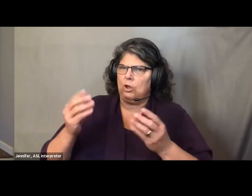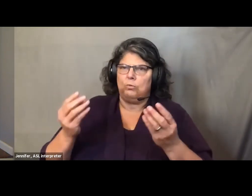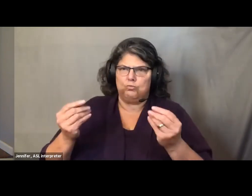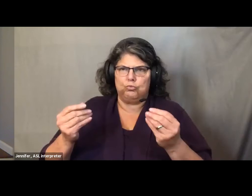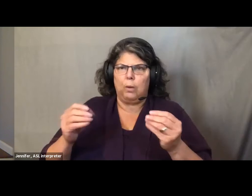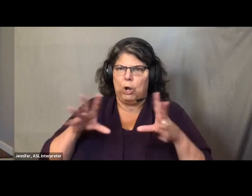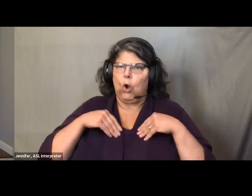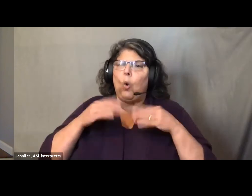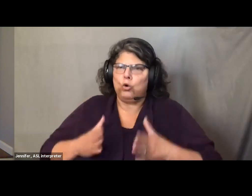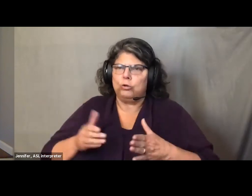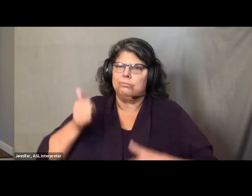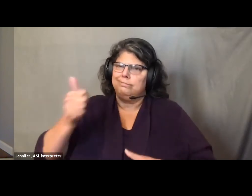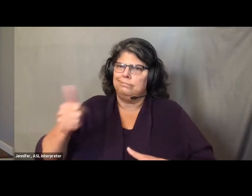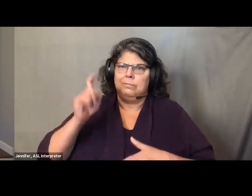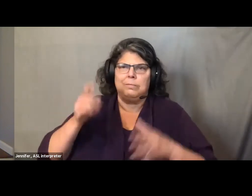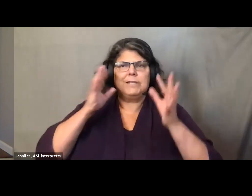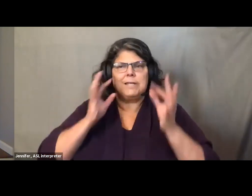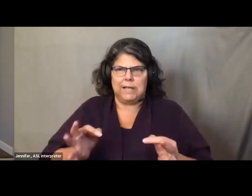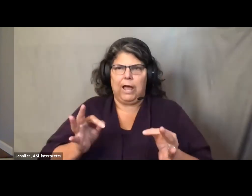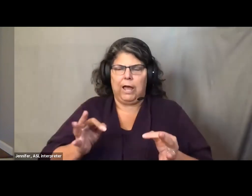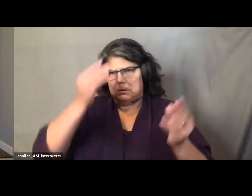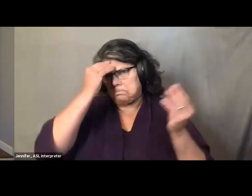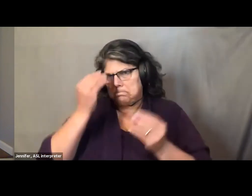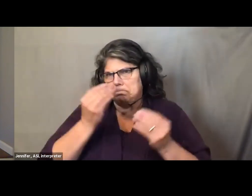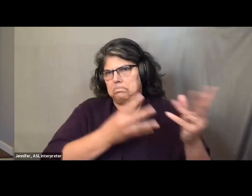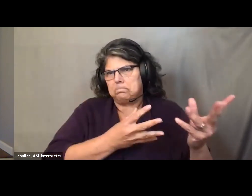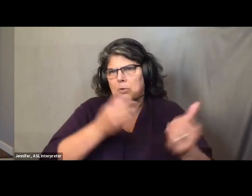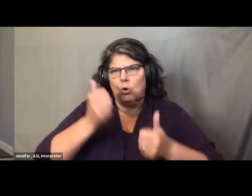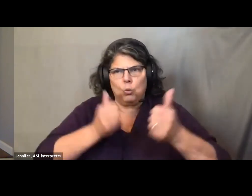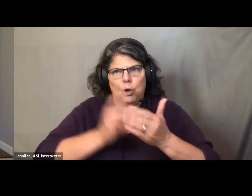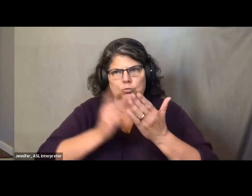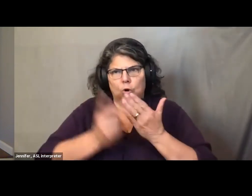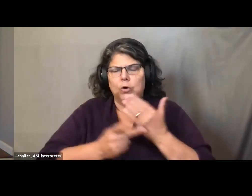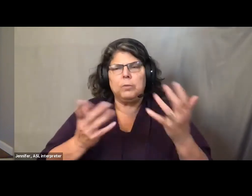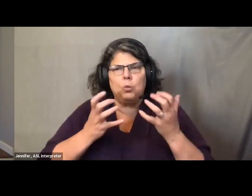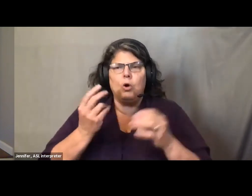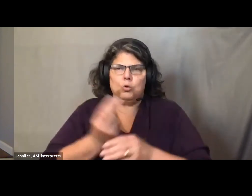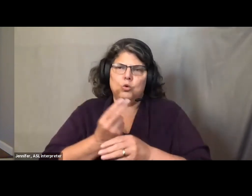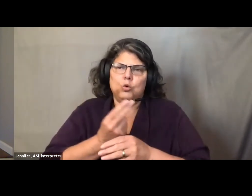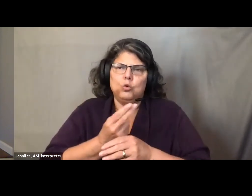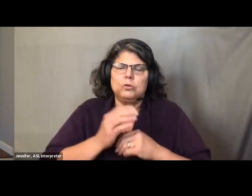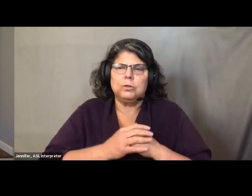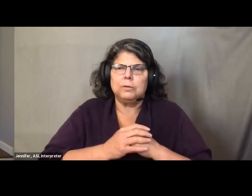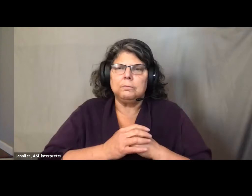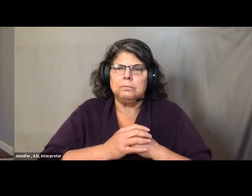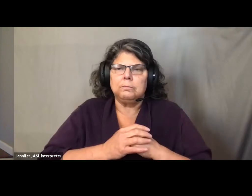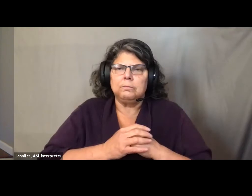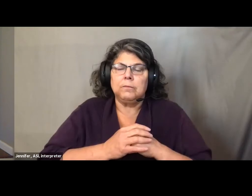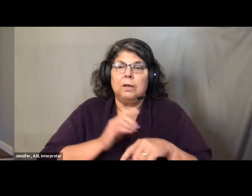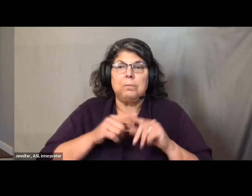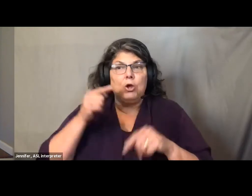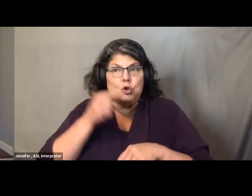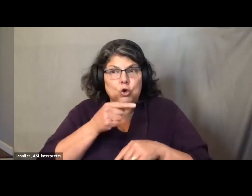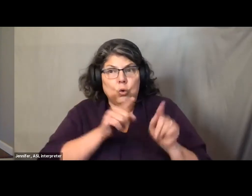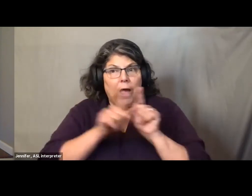the property owner to make in which program they want to go into. But as the contractor